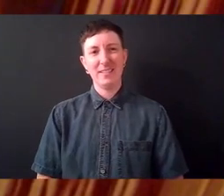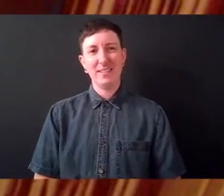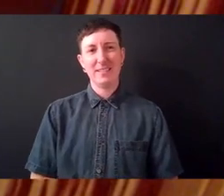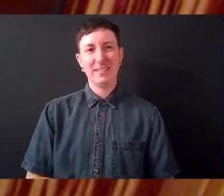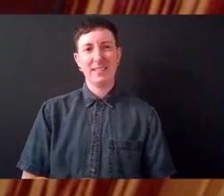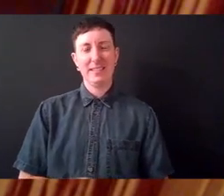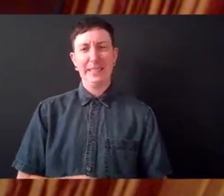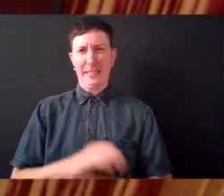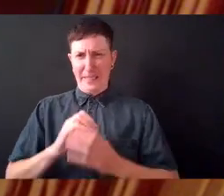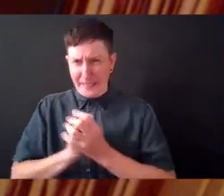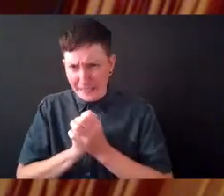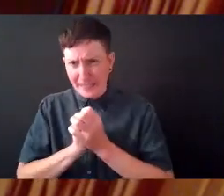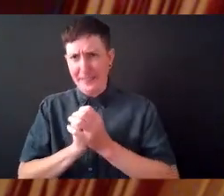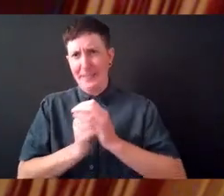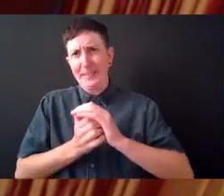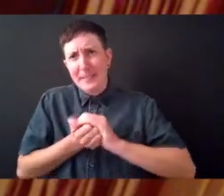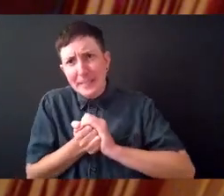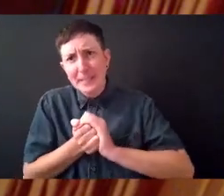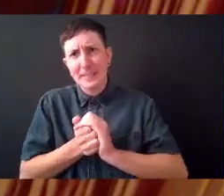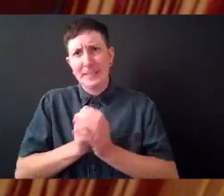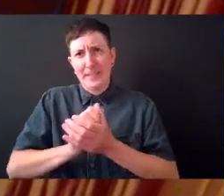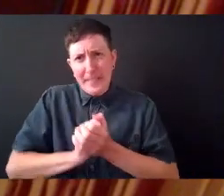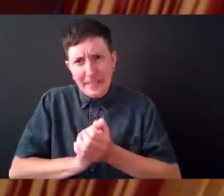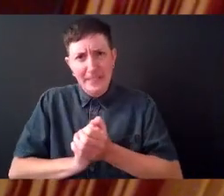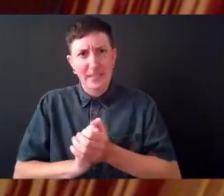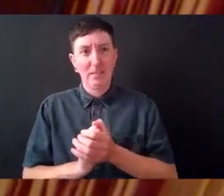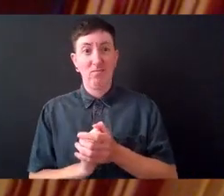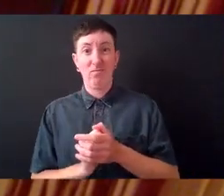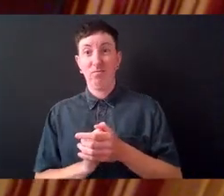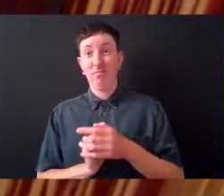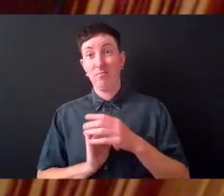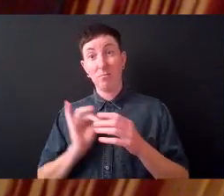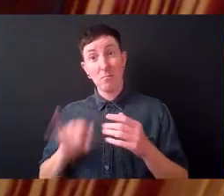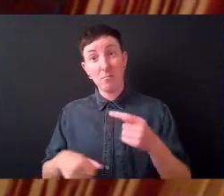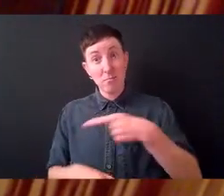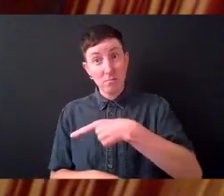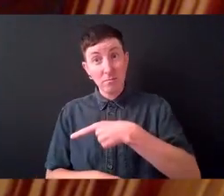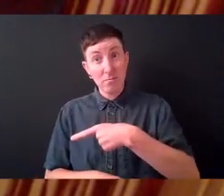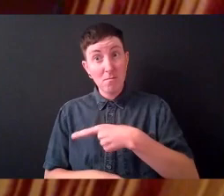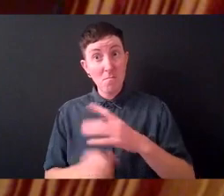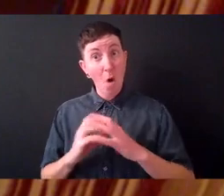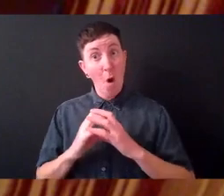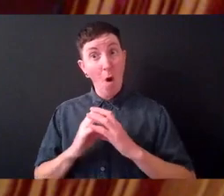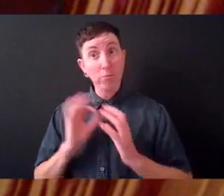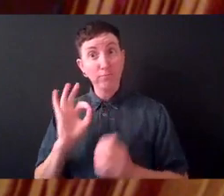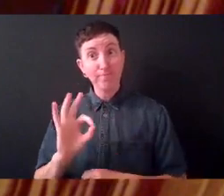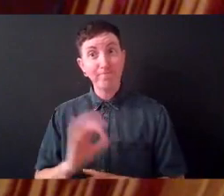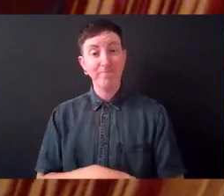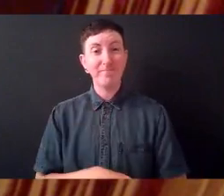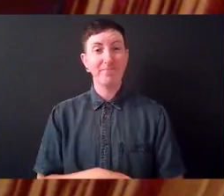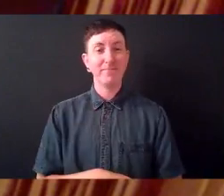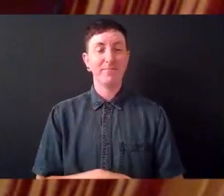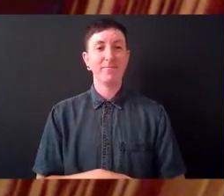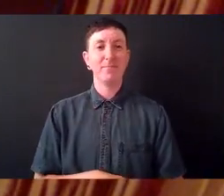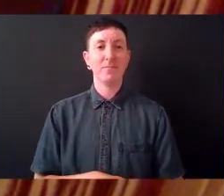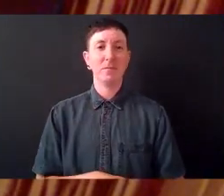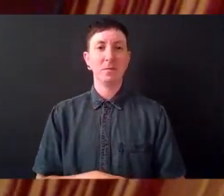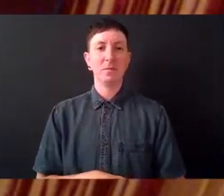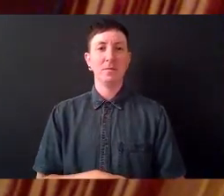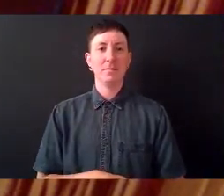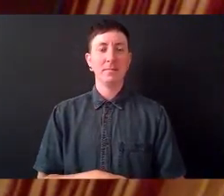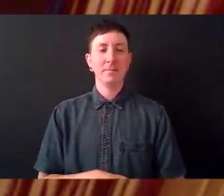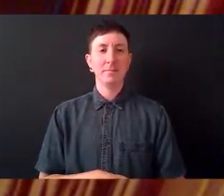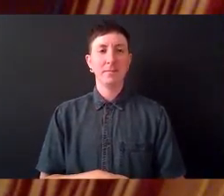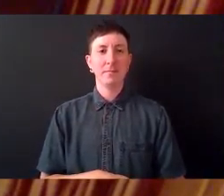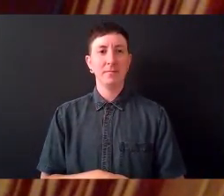and tight. You're going to end up with something that looks like this. The next thing that I'm going to do, I'm using